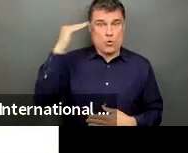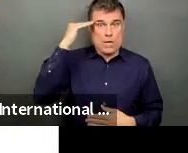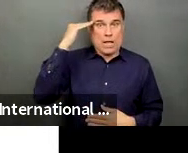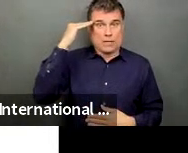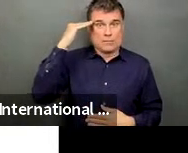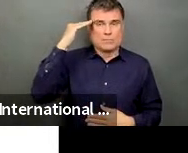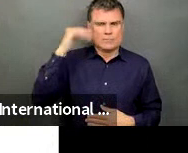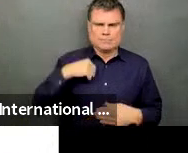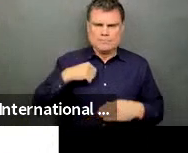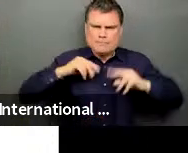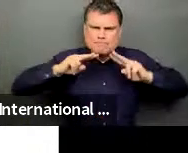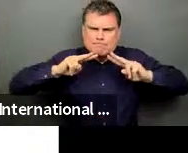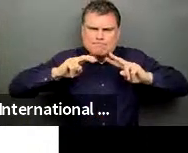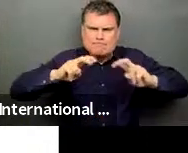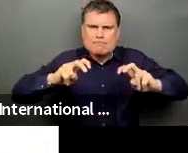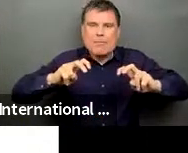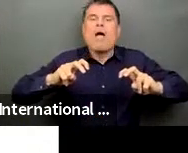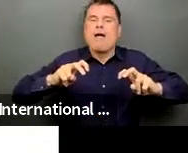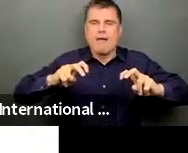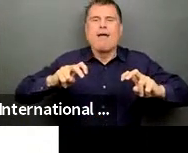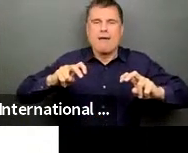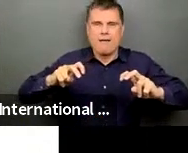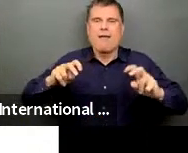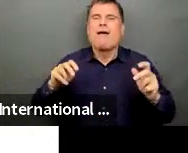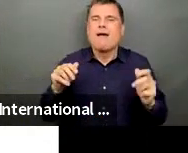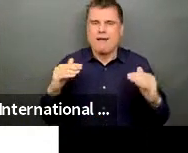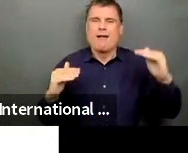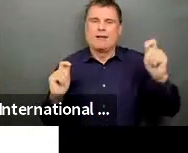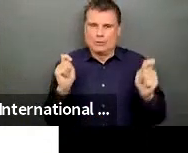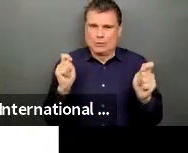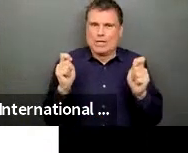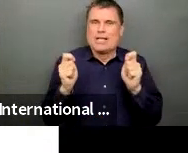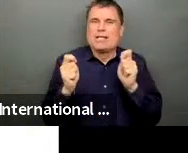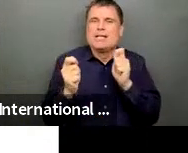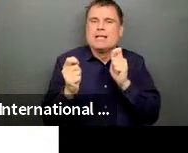has occurred over the last three decades.